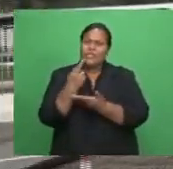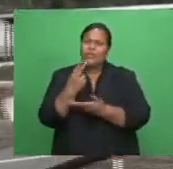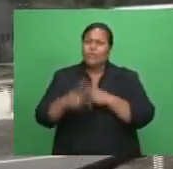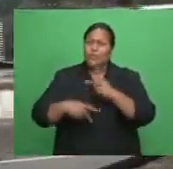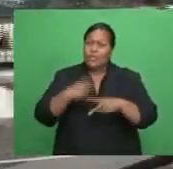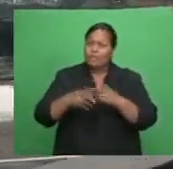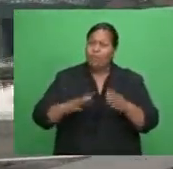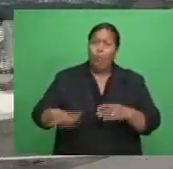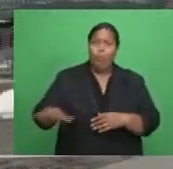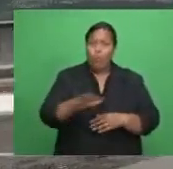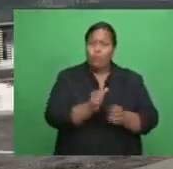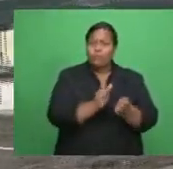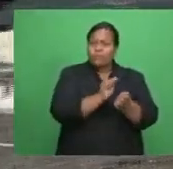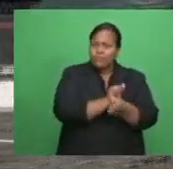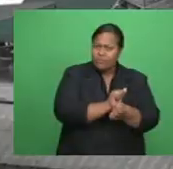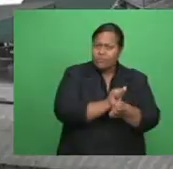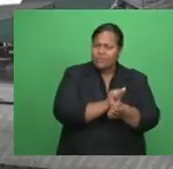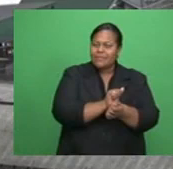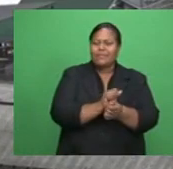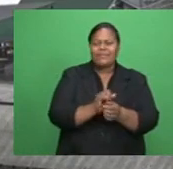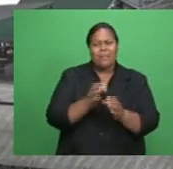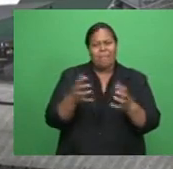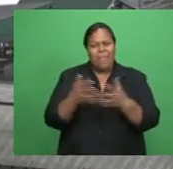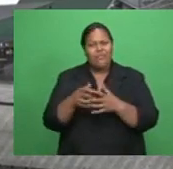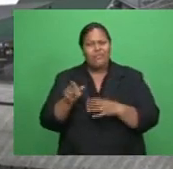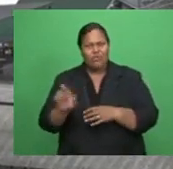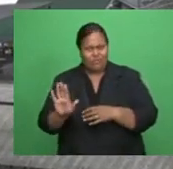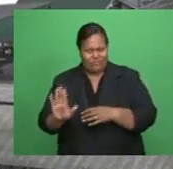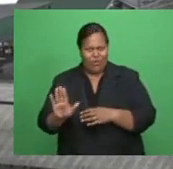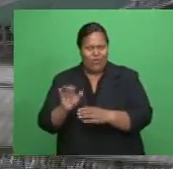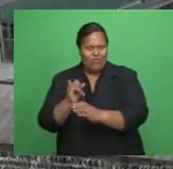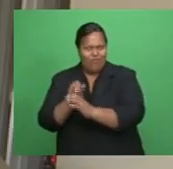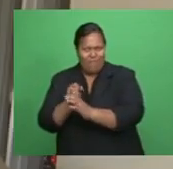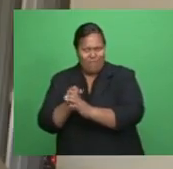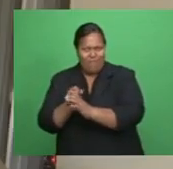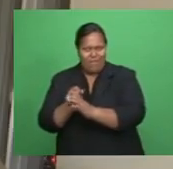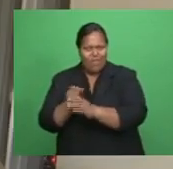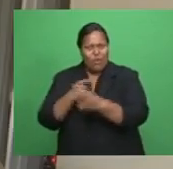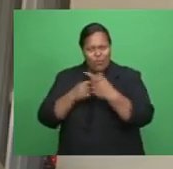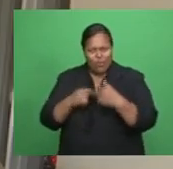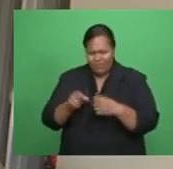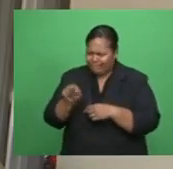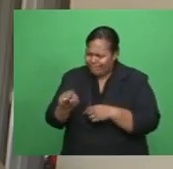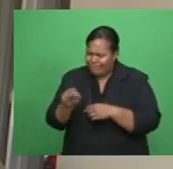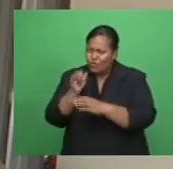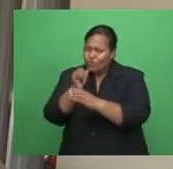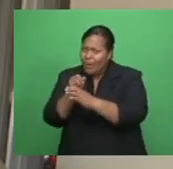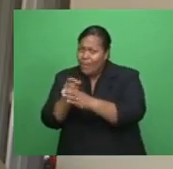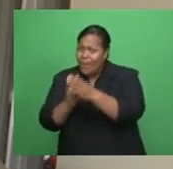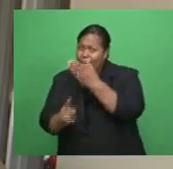based on the nature of their offence. Studying the nature of the offence is committed by